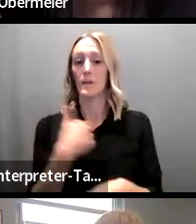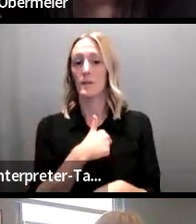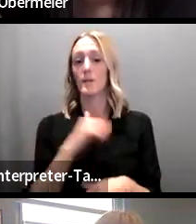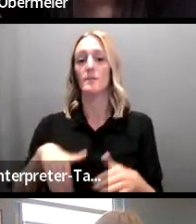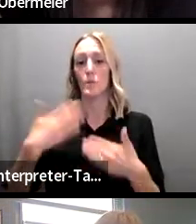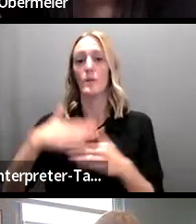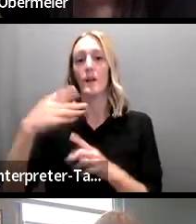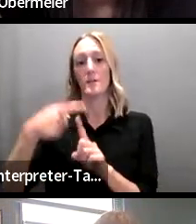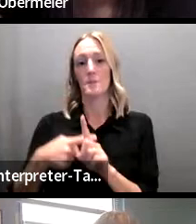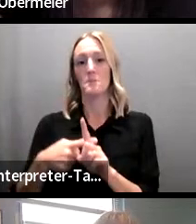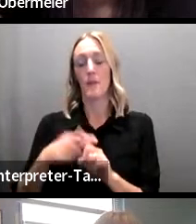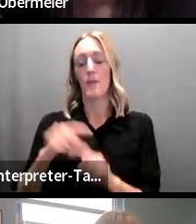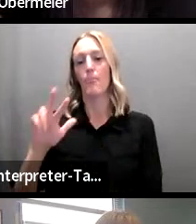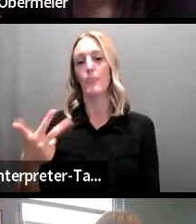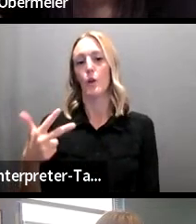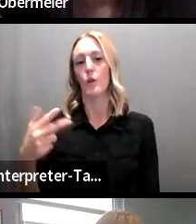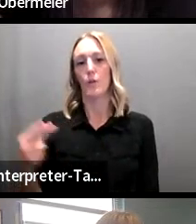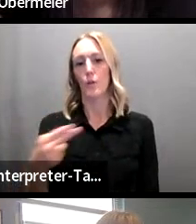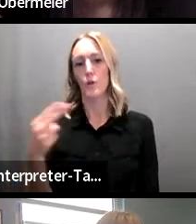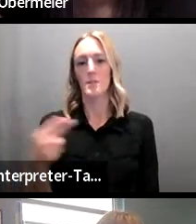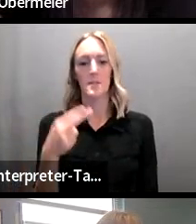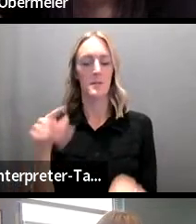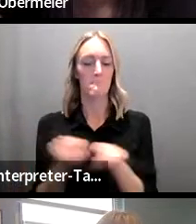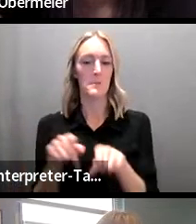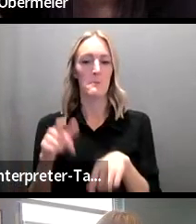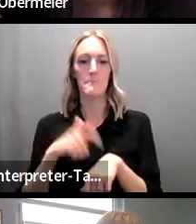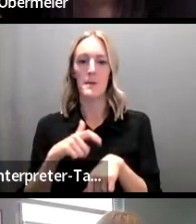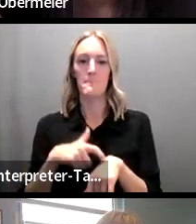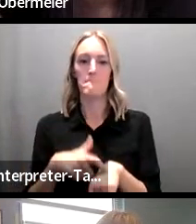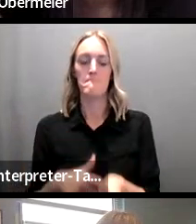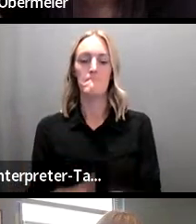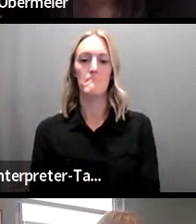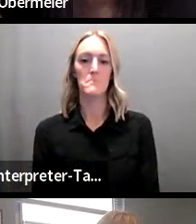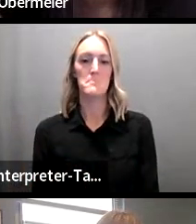Thursday of the month, same time. And thank you, everybody,